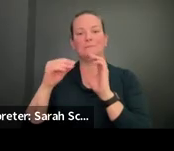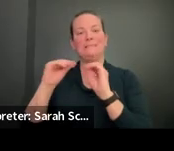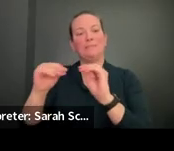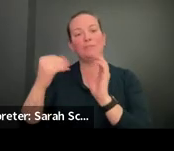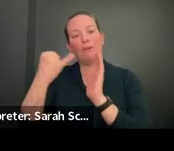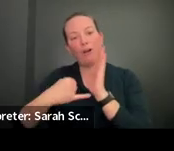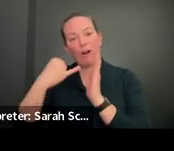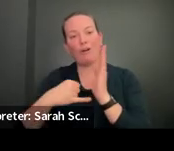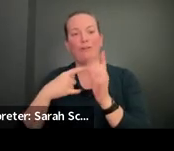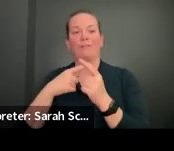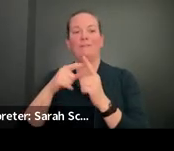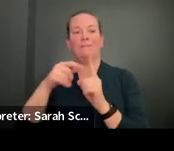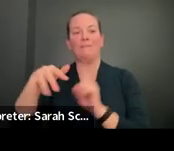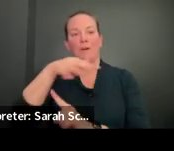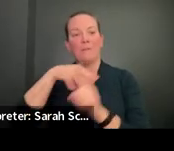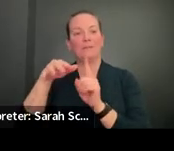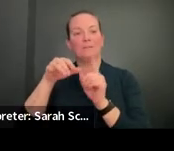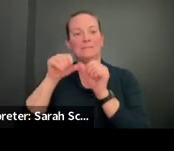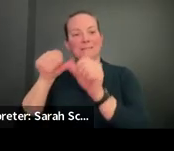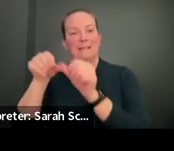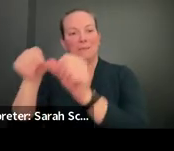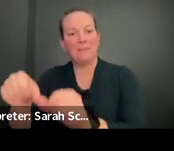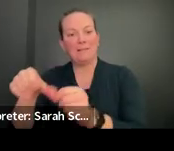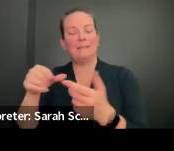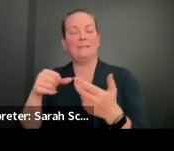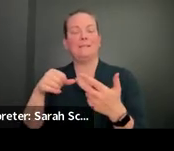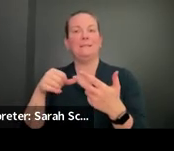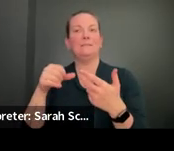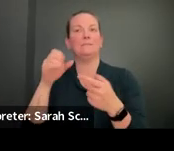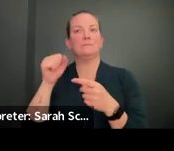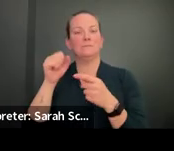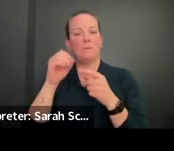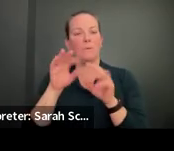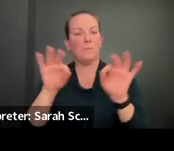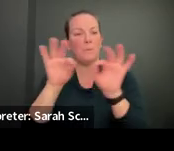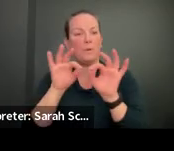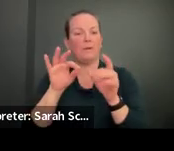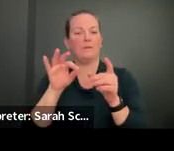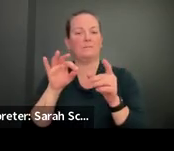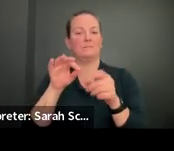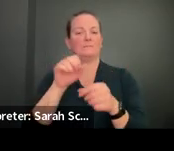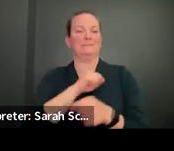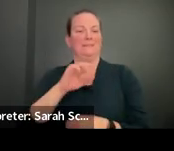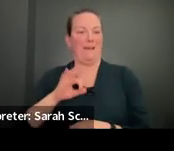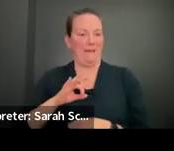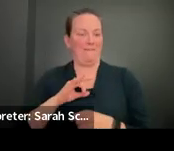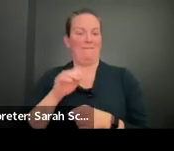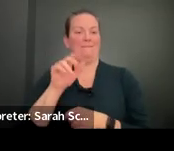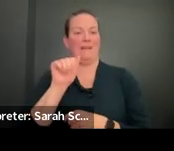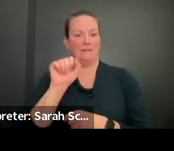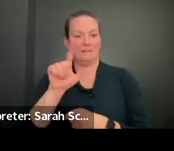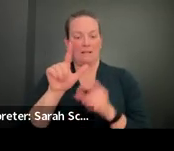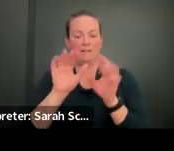environmental sustainability, and so on and so forth. So it's very important that we have on staff an